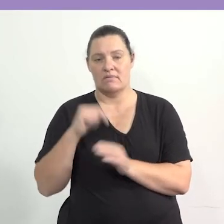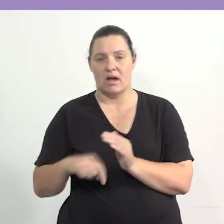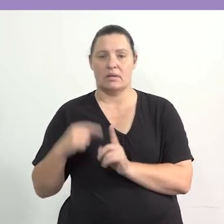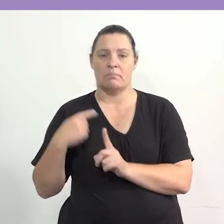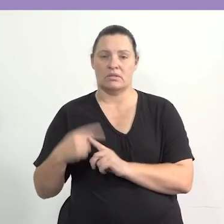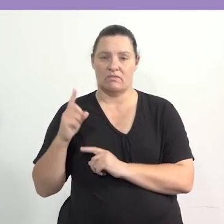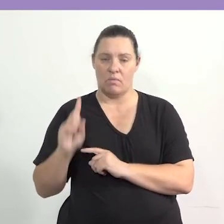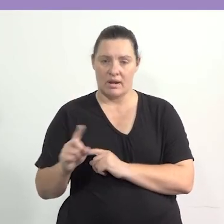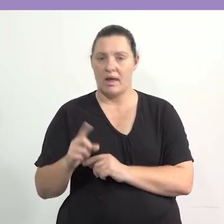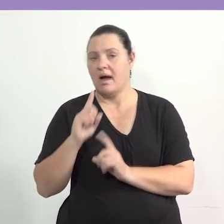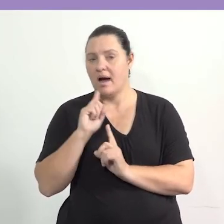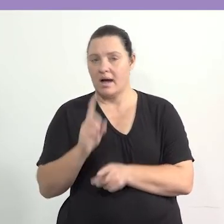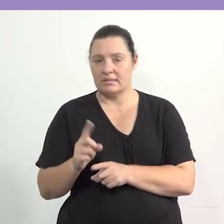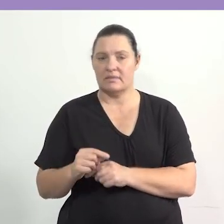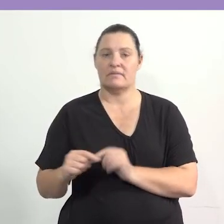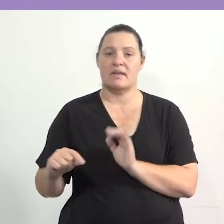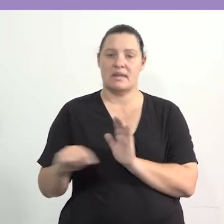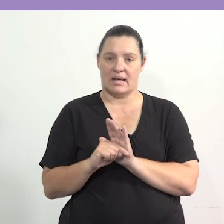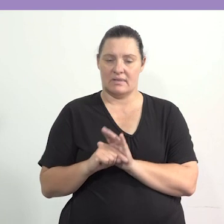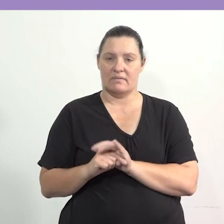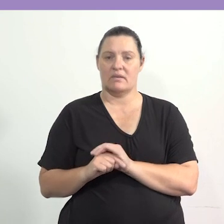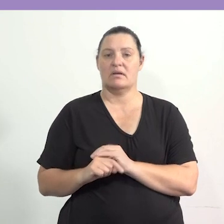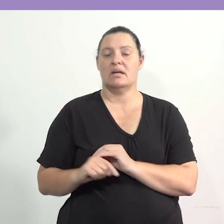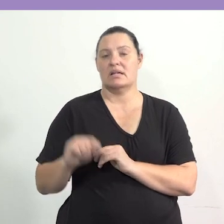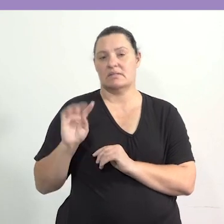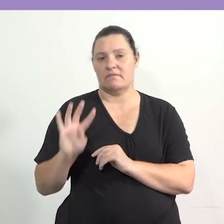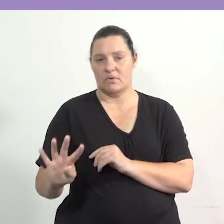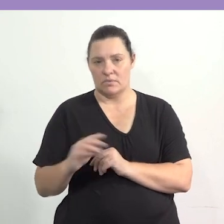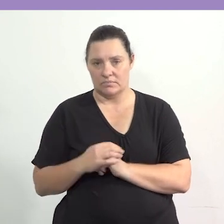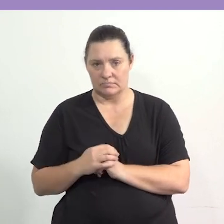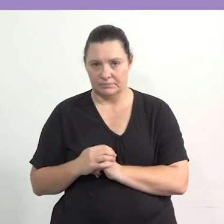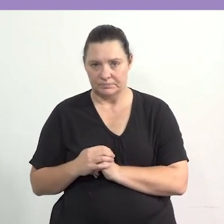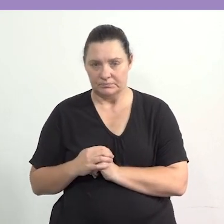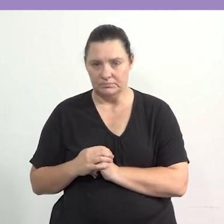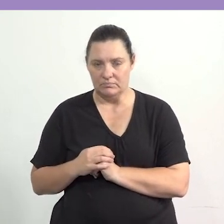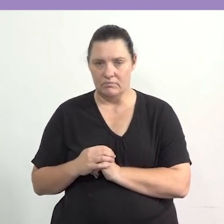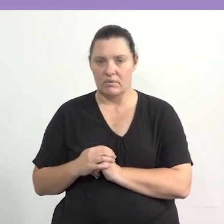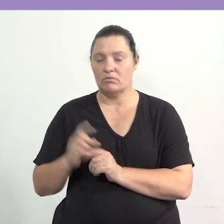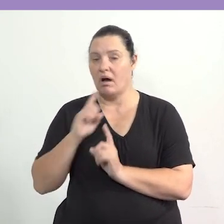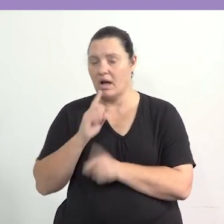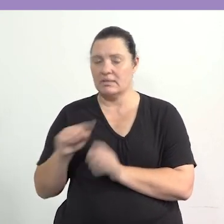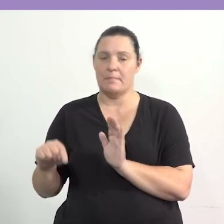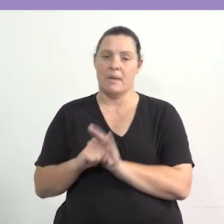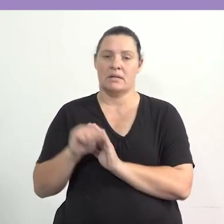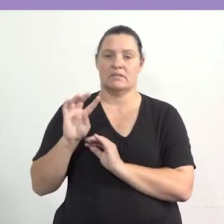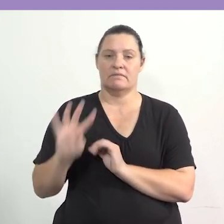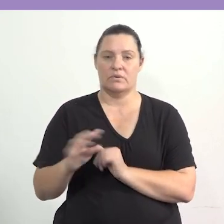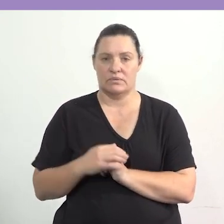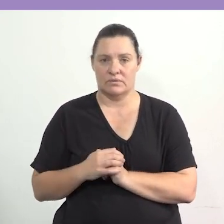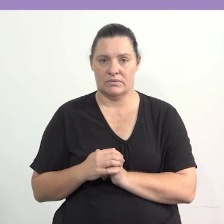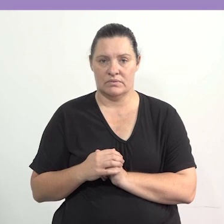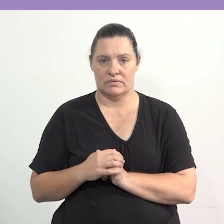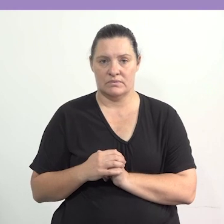by a positive 1, we know the answer is going to be negative, and 4 divided by 1 is 4. So my answer there is